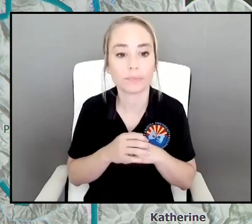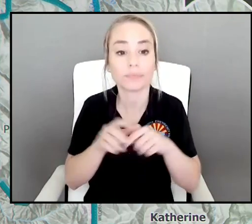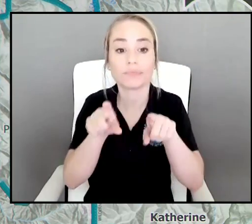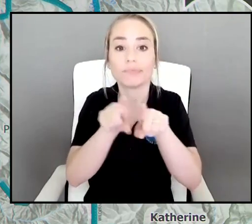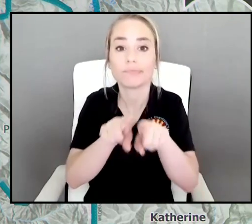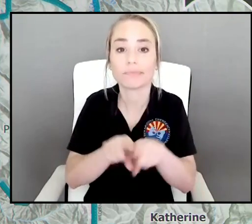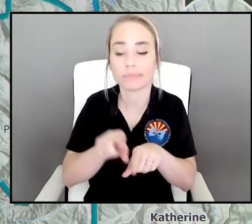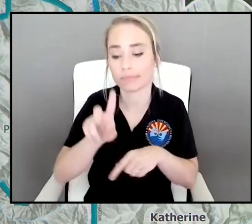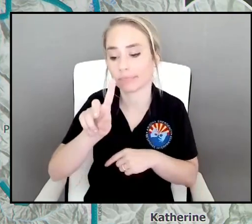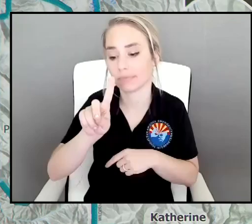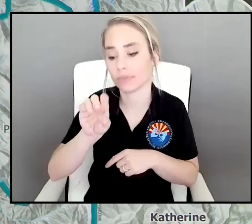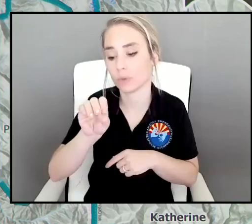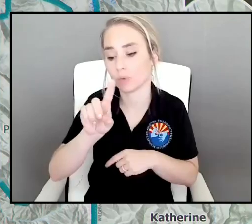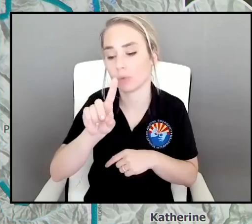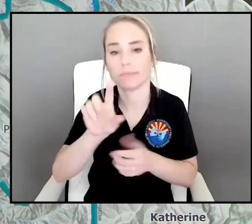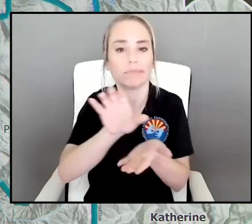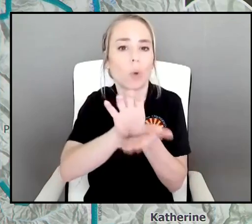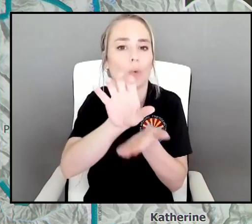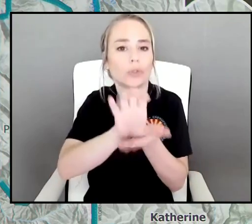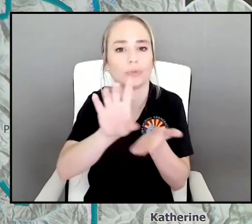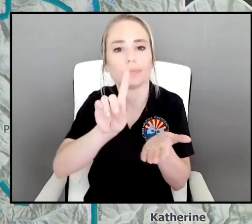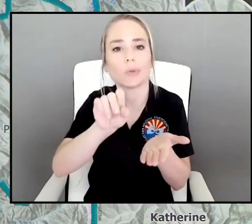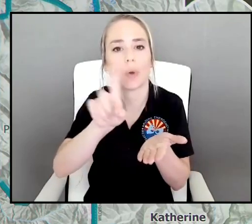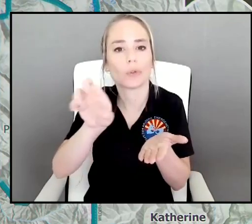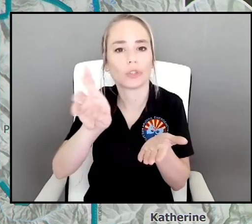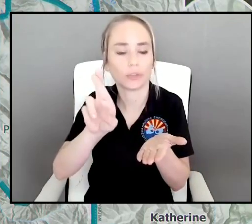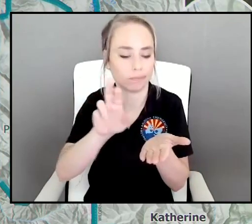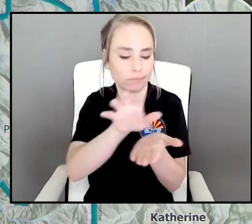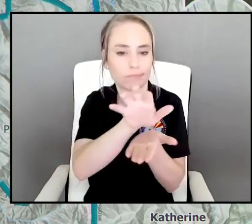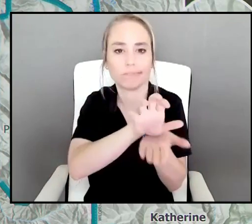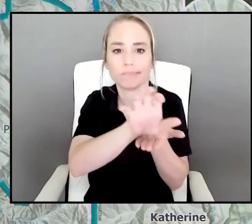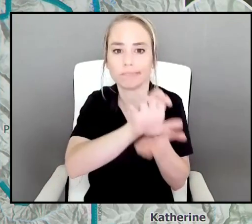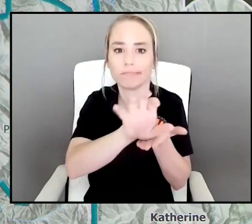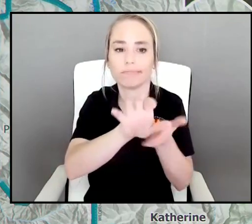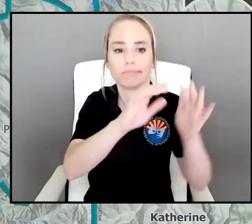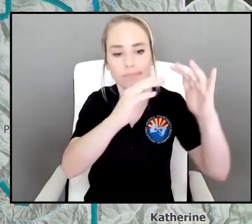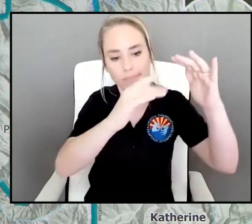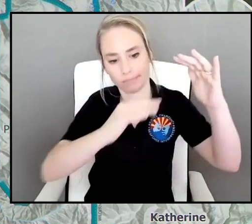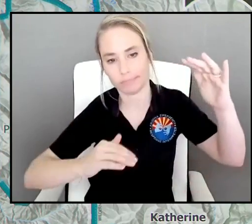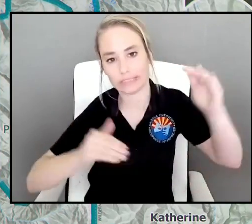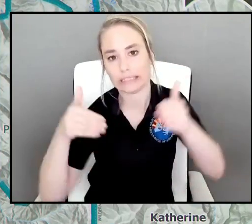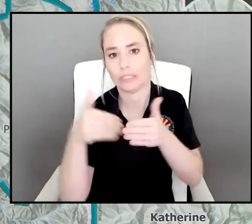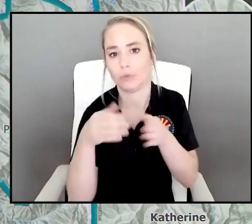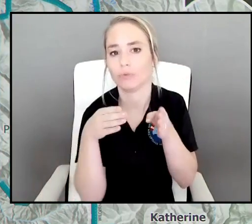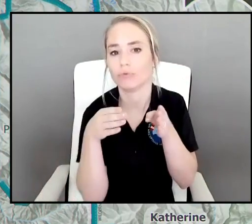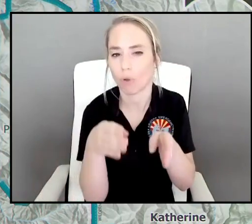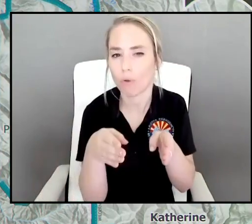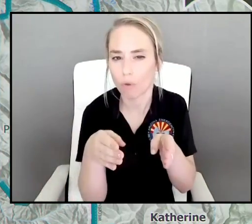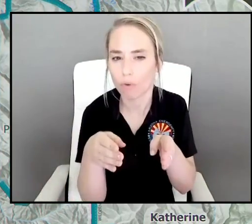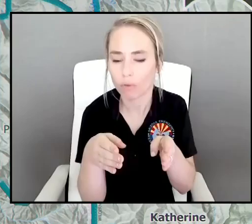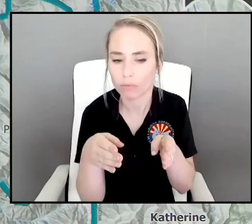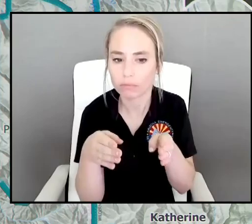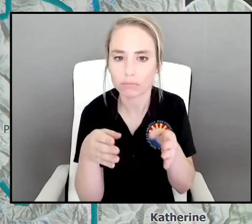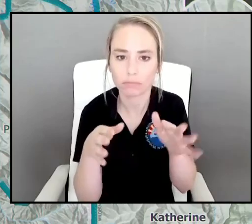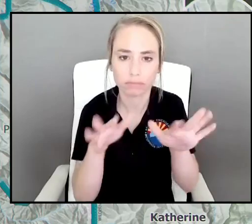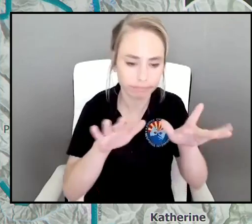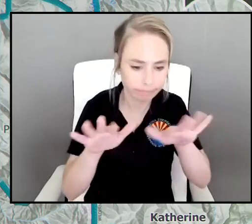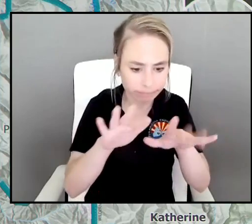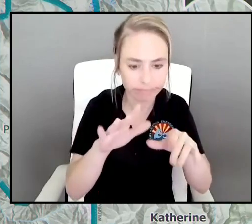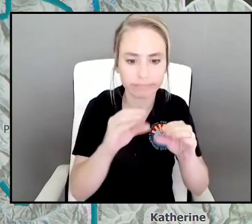down towards the main road, and we're working on those right now, trying to get those rehabbed.